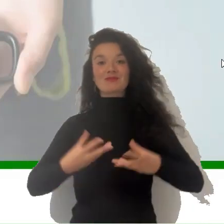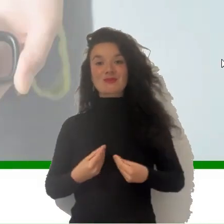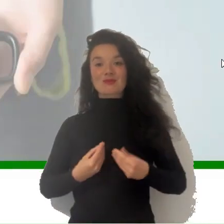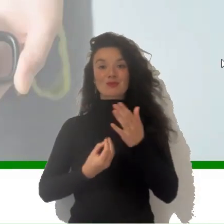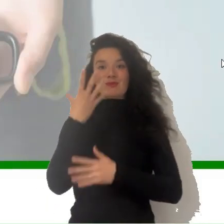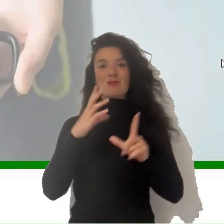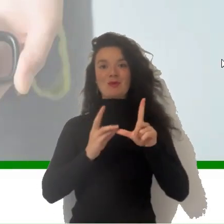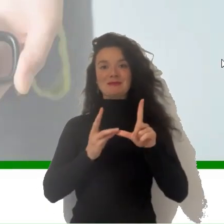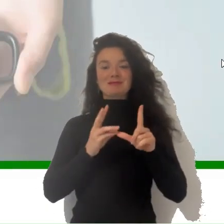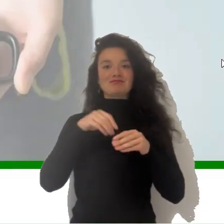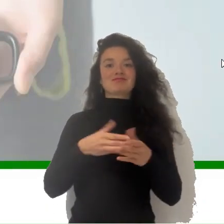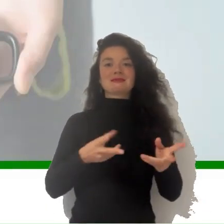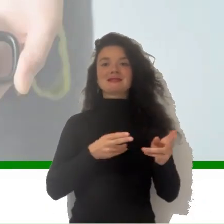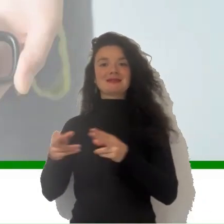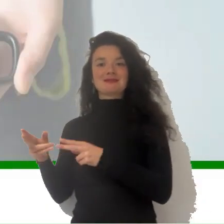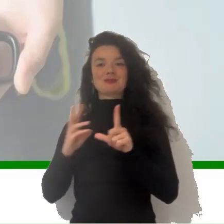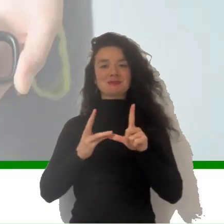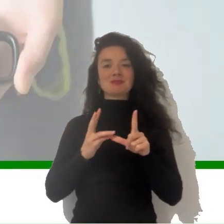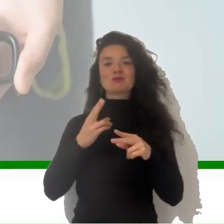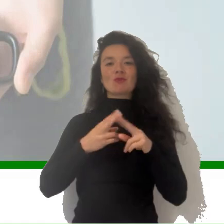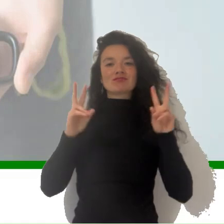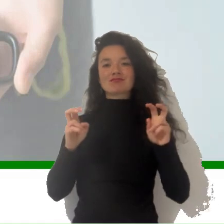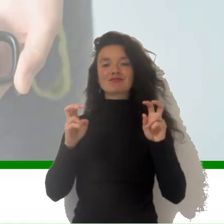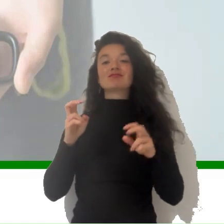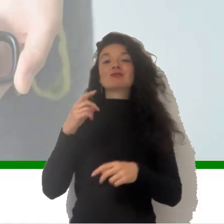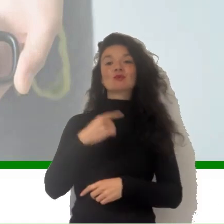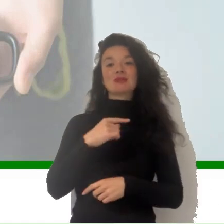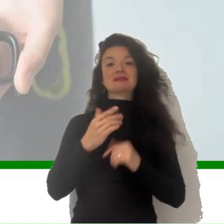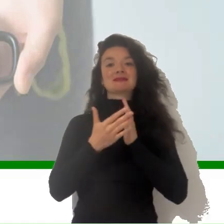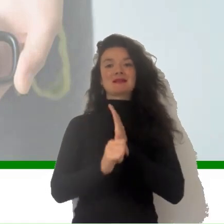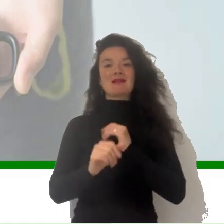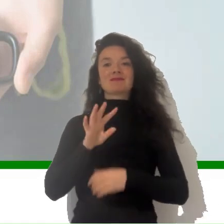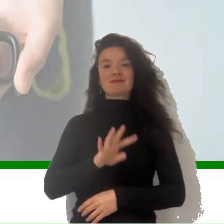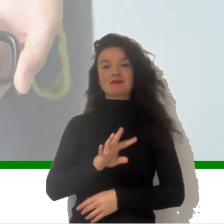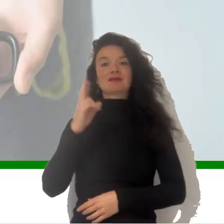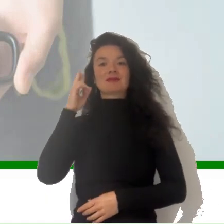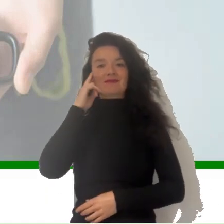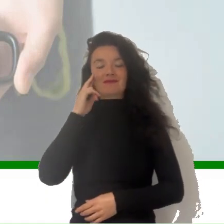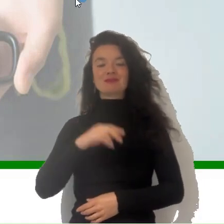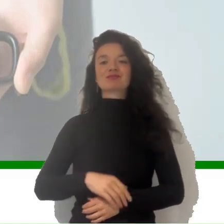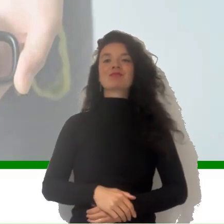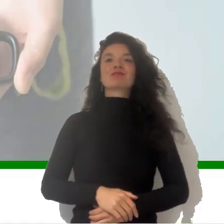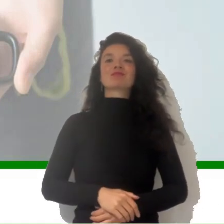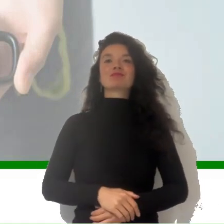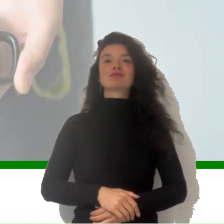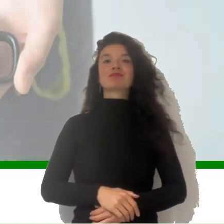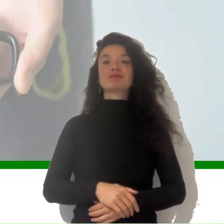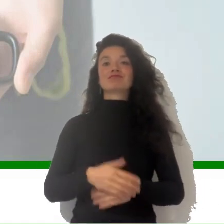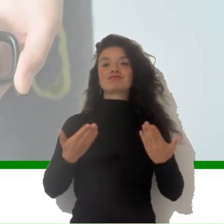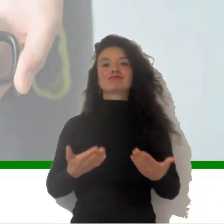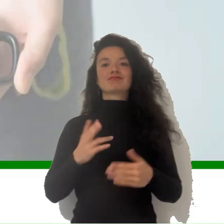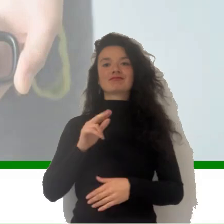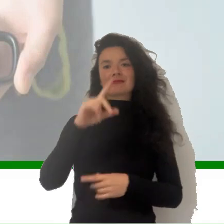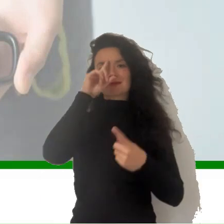Hello and welcome to another webinar of the Green Skills for Dev webinar series. Here we will see environmental protection